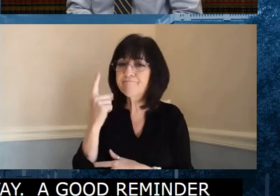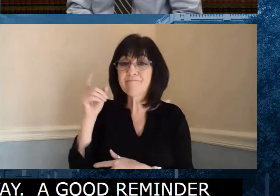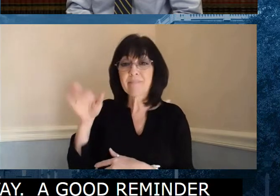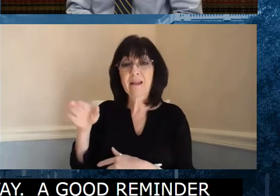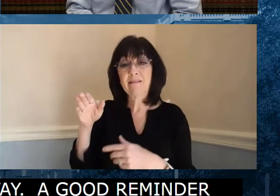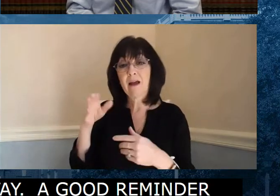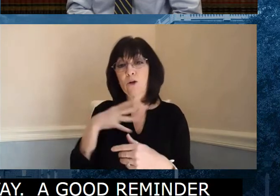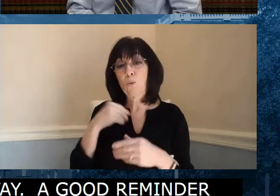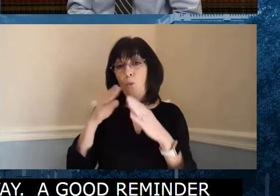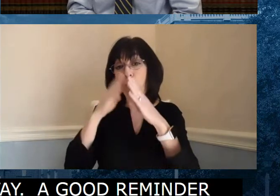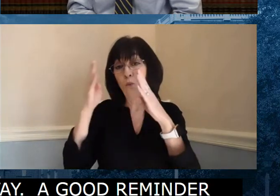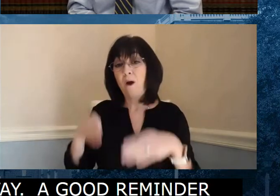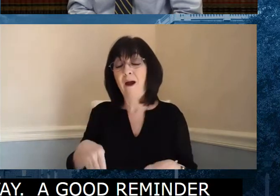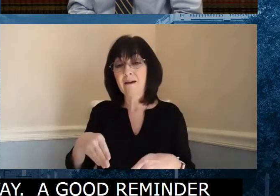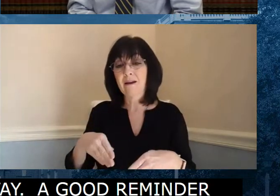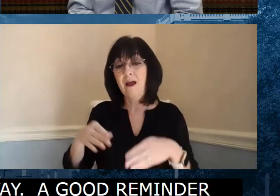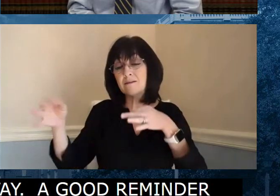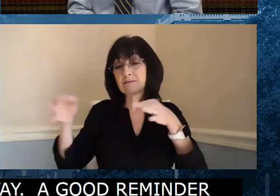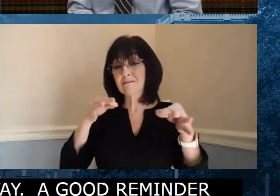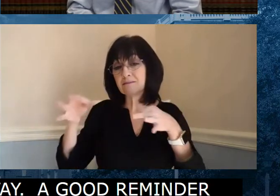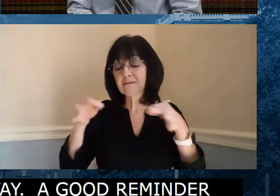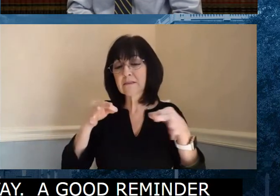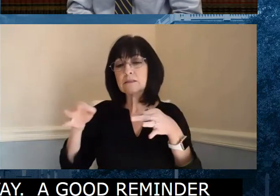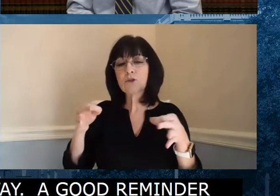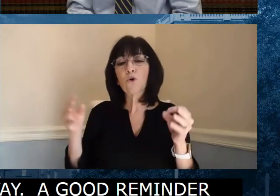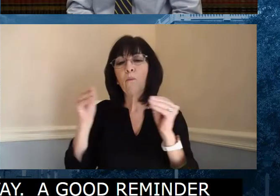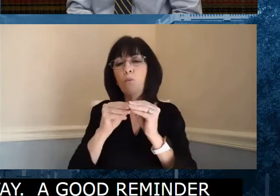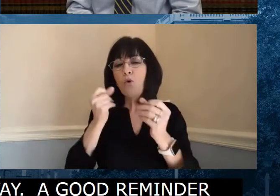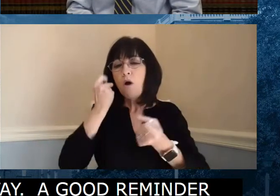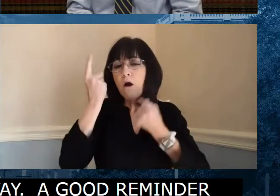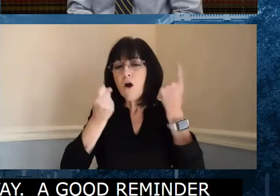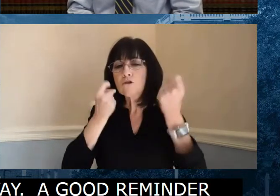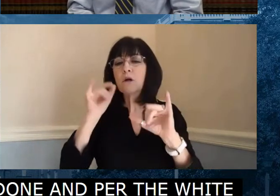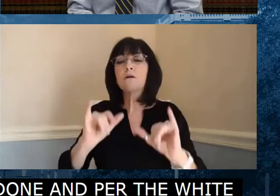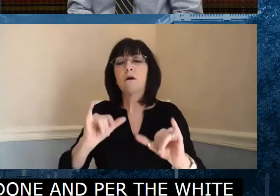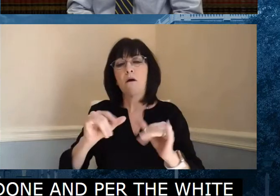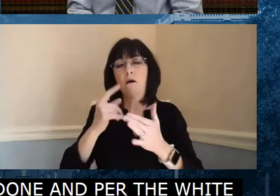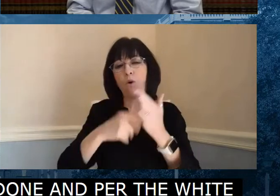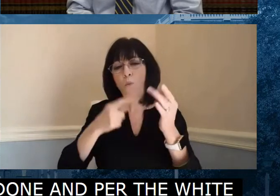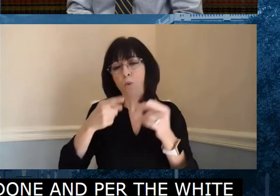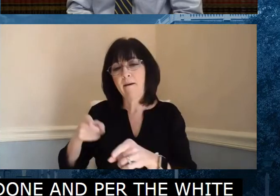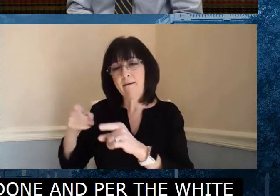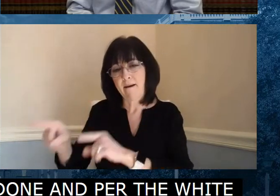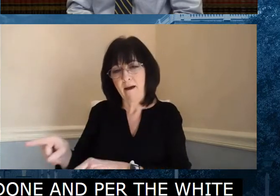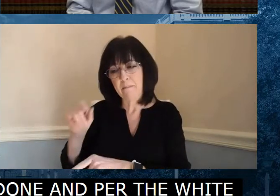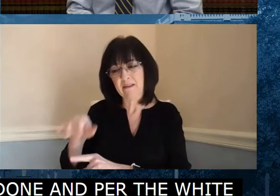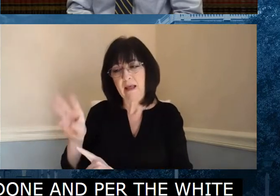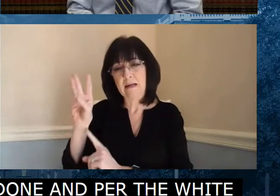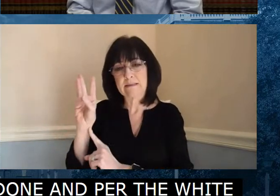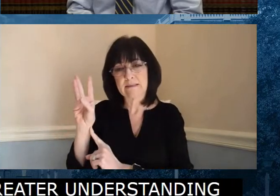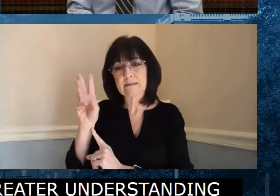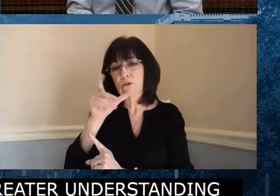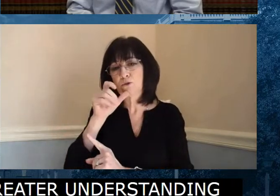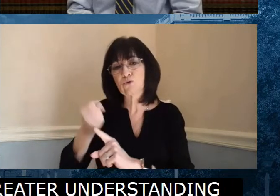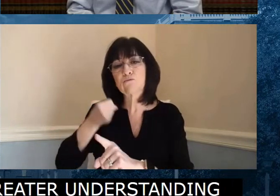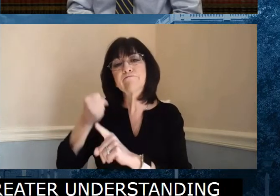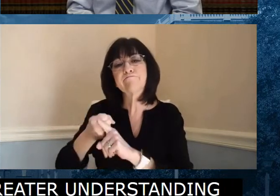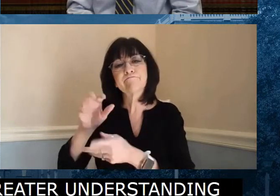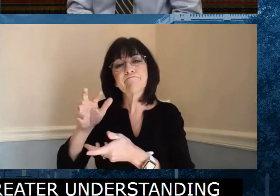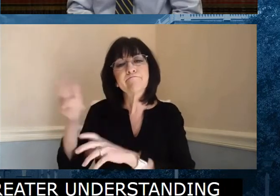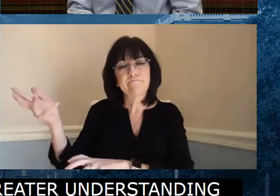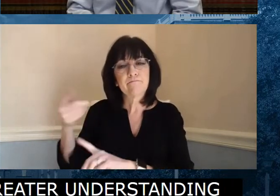this morning, and a greater understanding of that. We'll see how that plays out at the end of the week. AJ, thanks for the